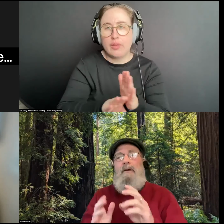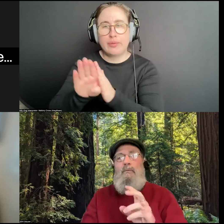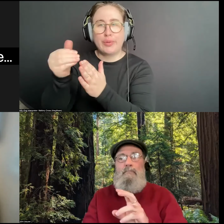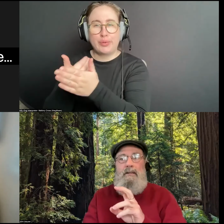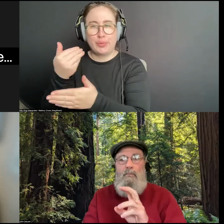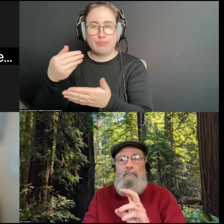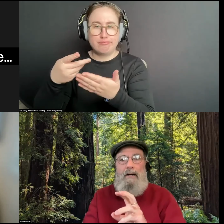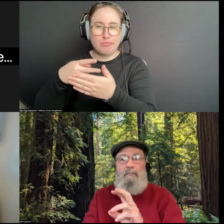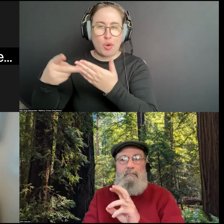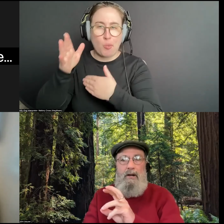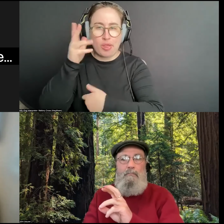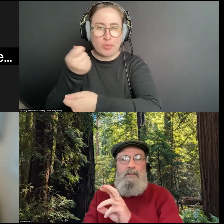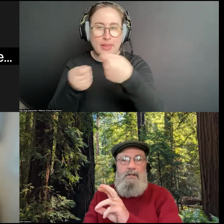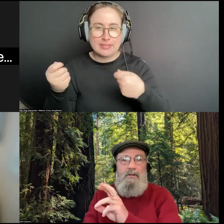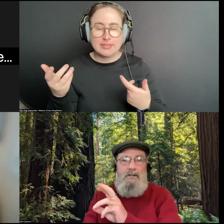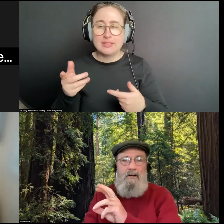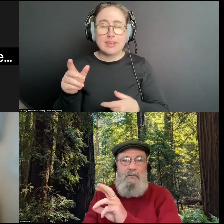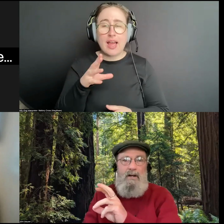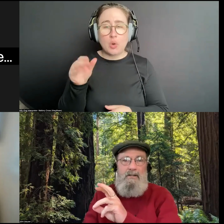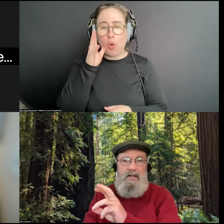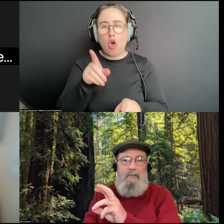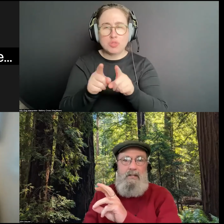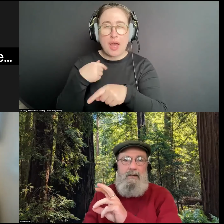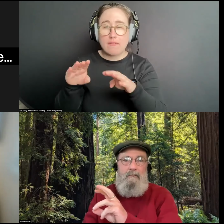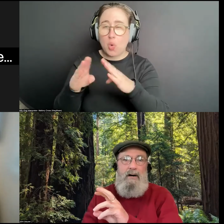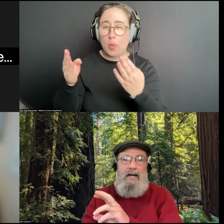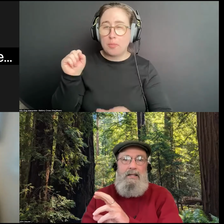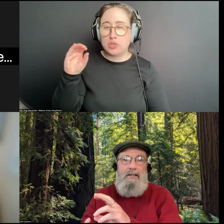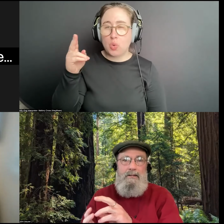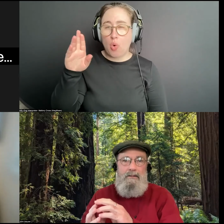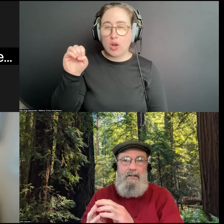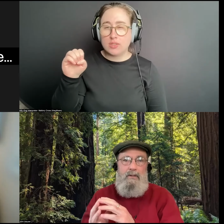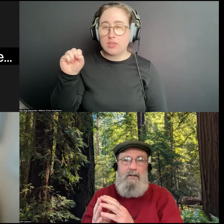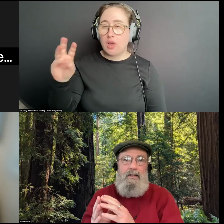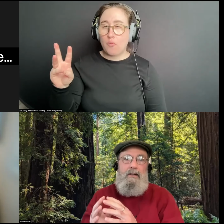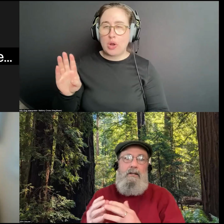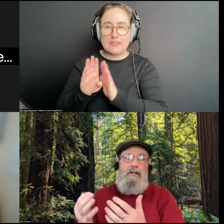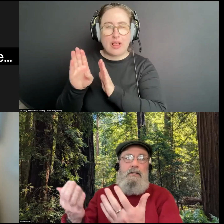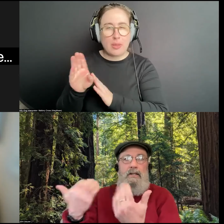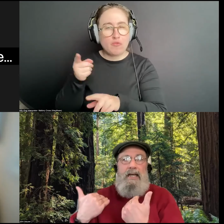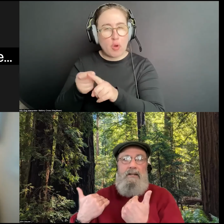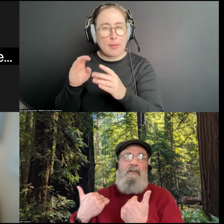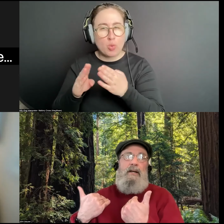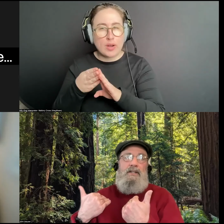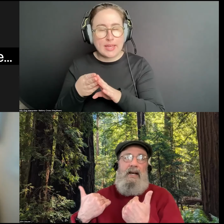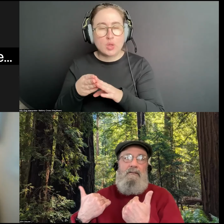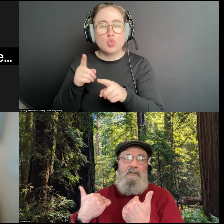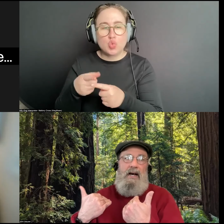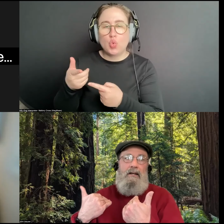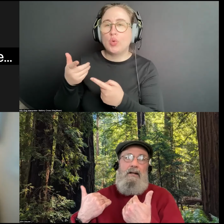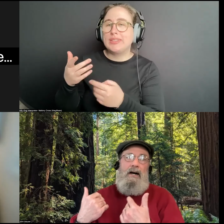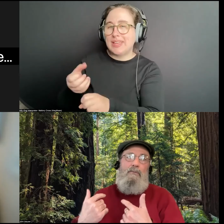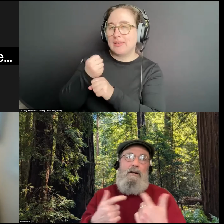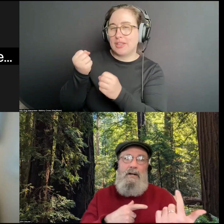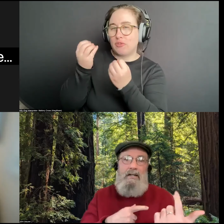And there will probably be open source software developed by the community to get information out of